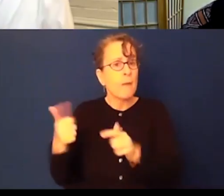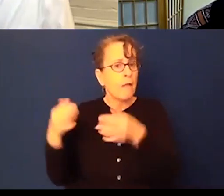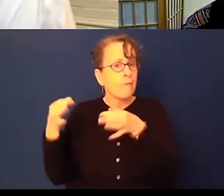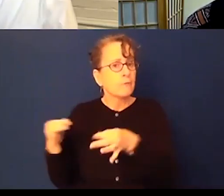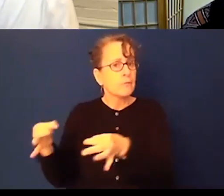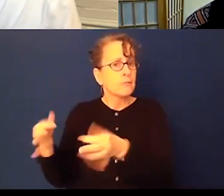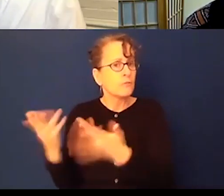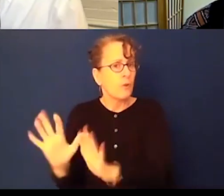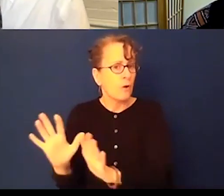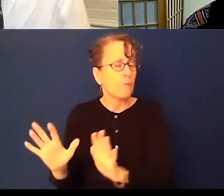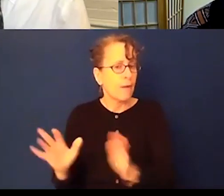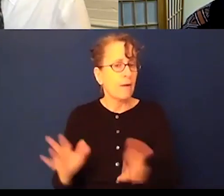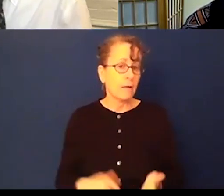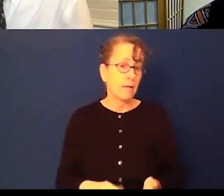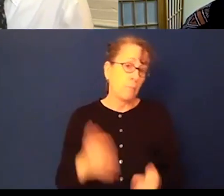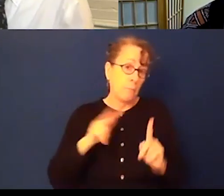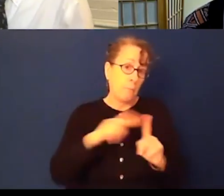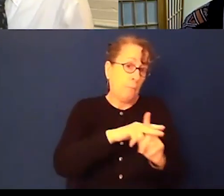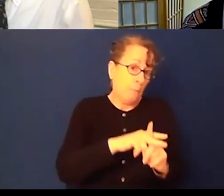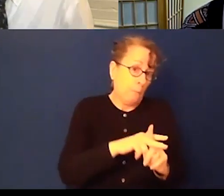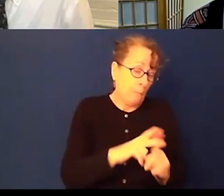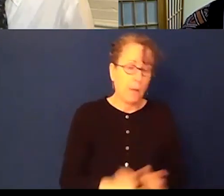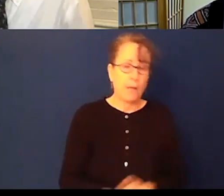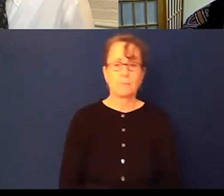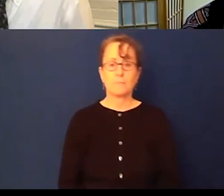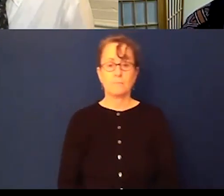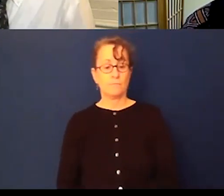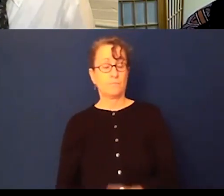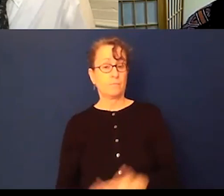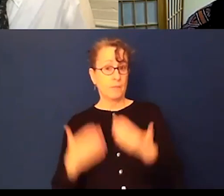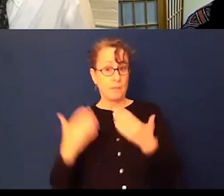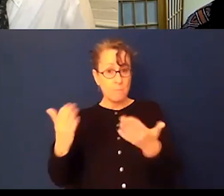Anyone else have a comment or perhaps a motion?